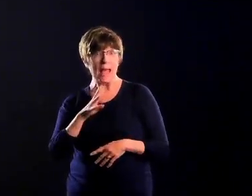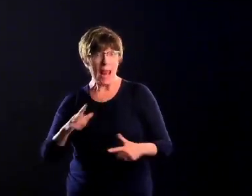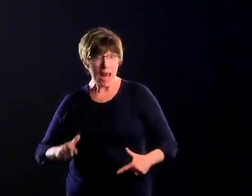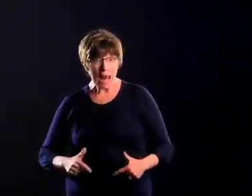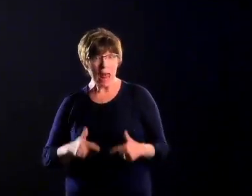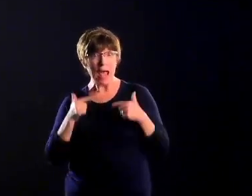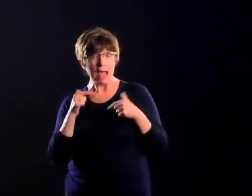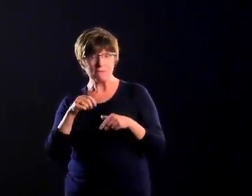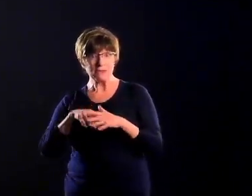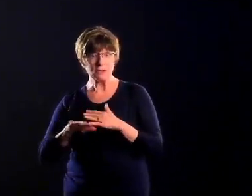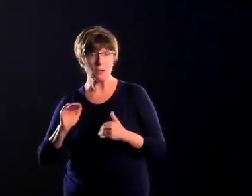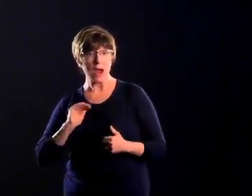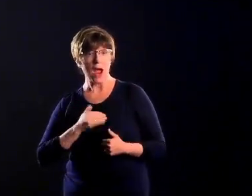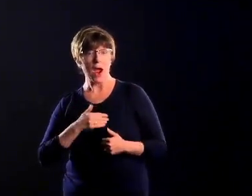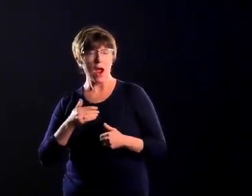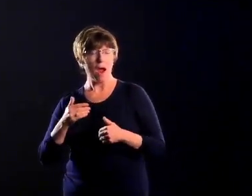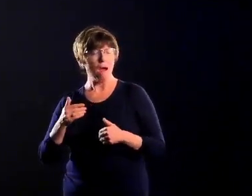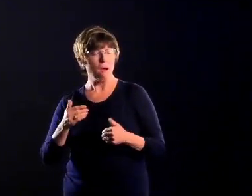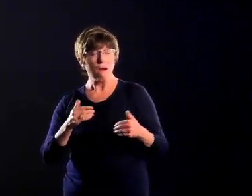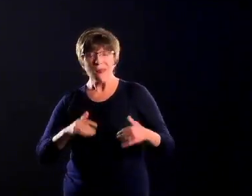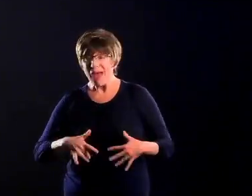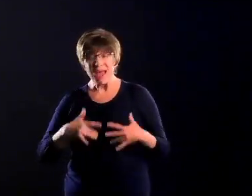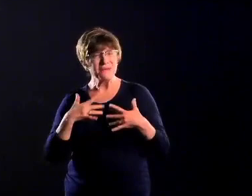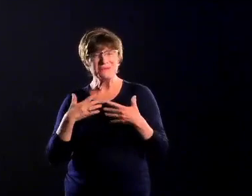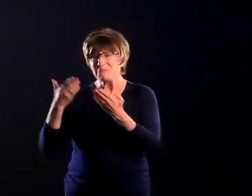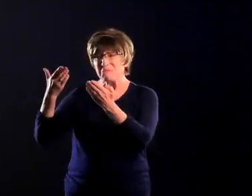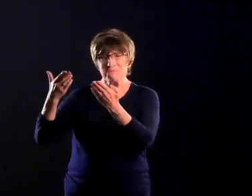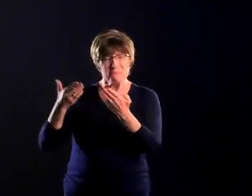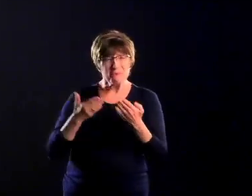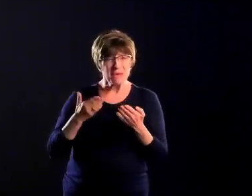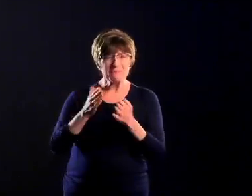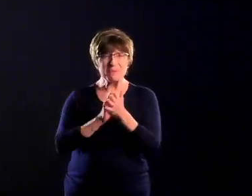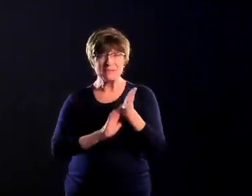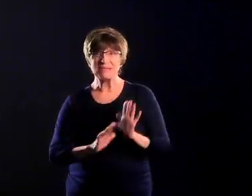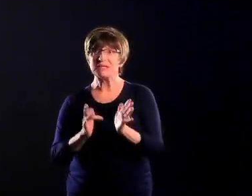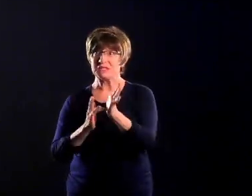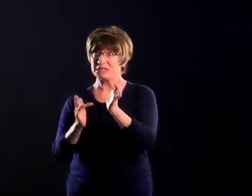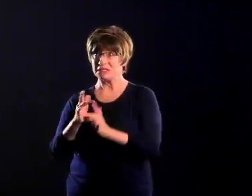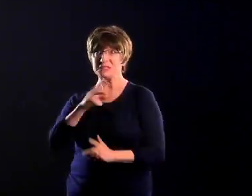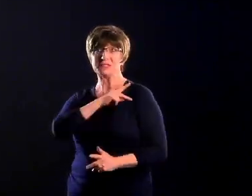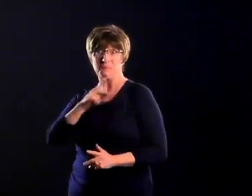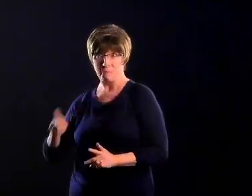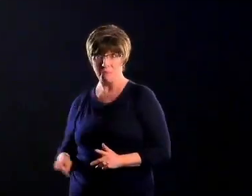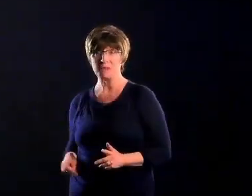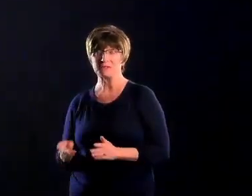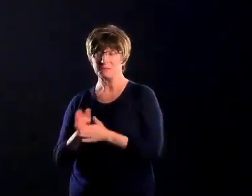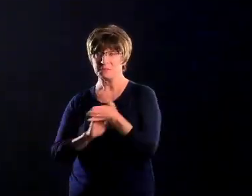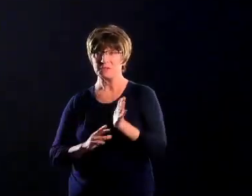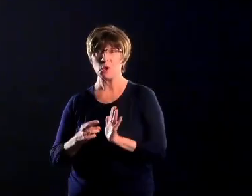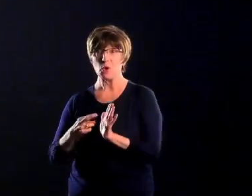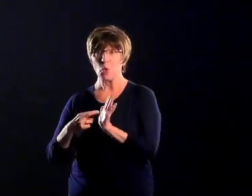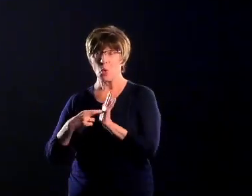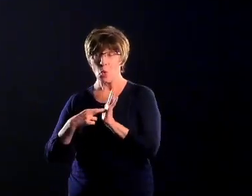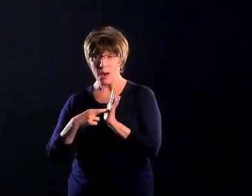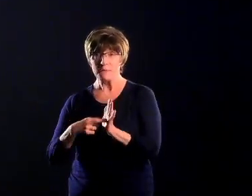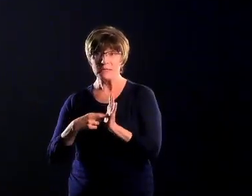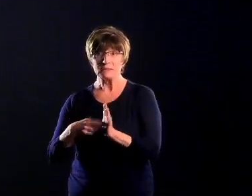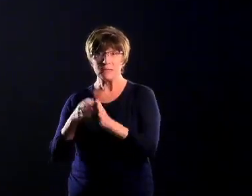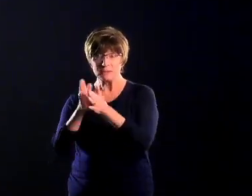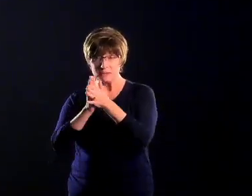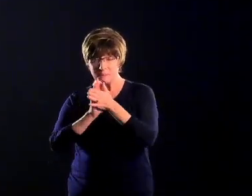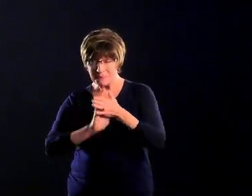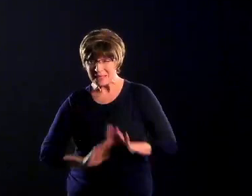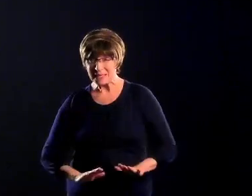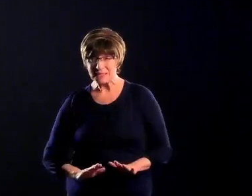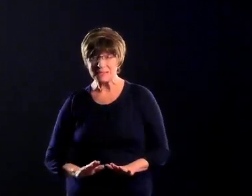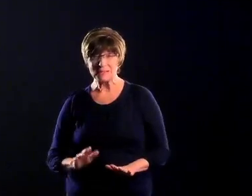and bring us peace. Bringing us peace, Jesus, who is the Prince of Peace, he represents peace, that he is the one who leaves